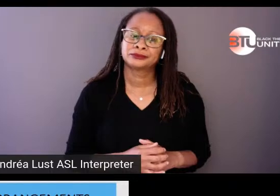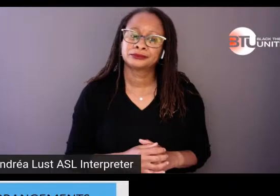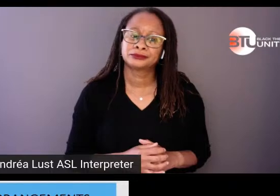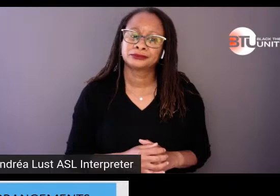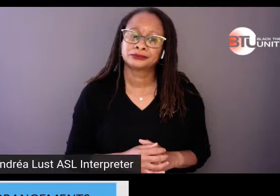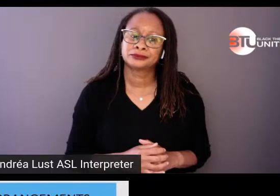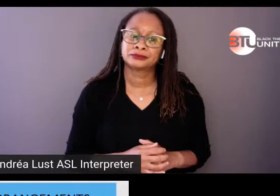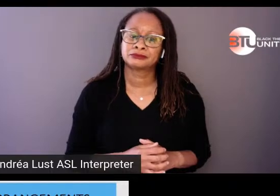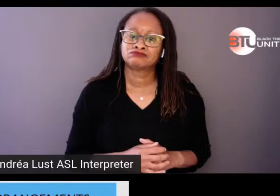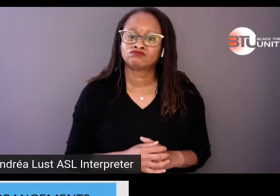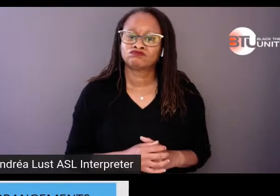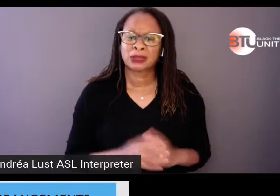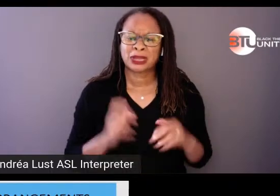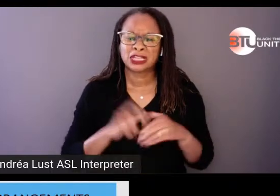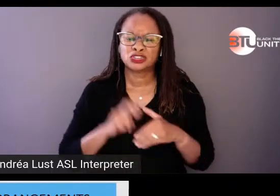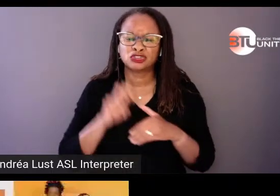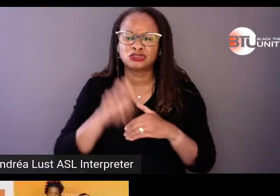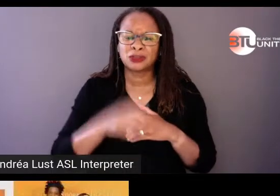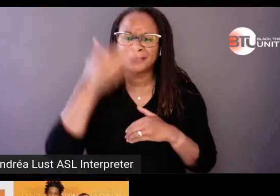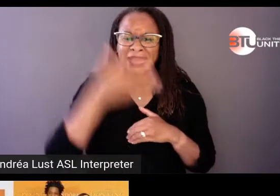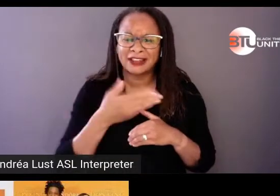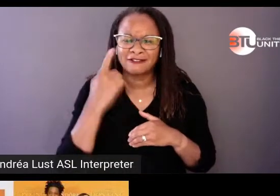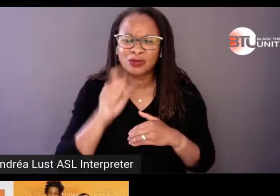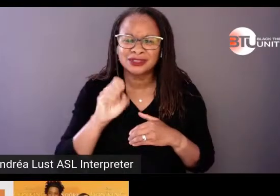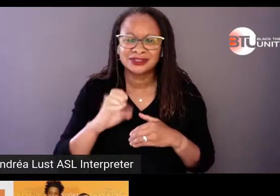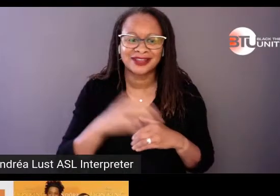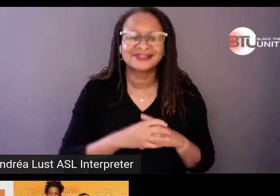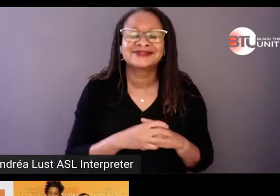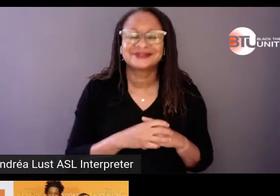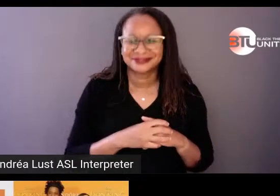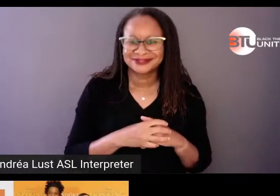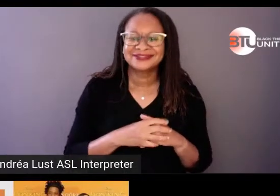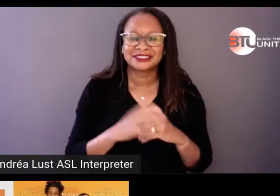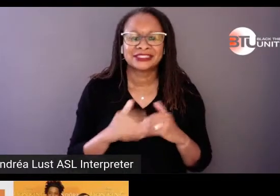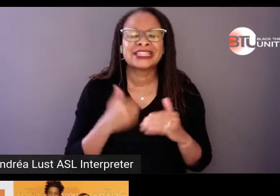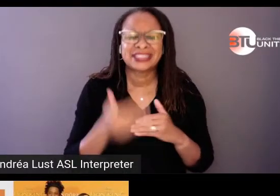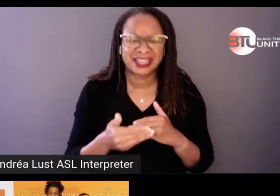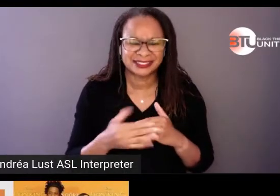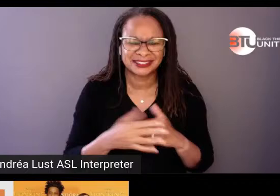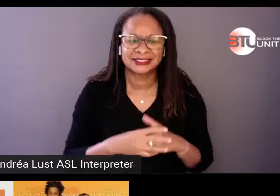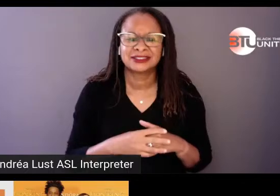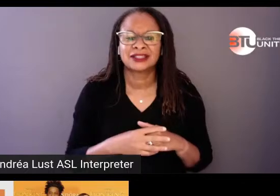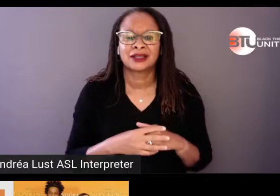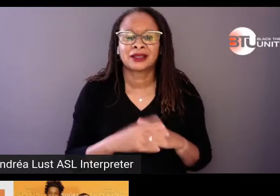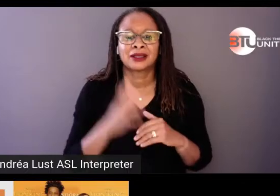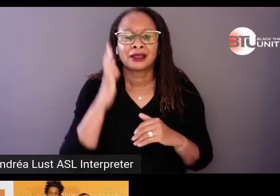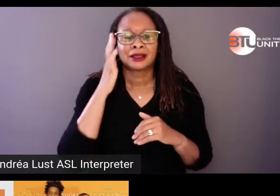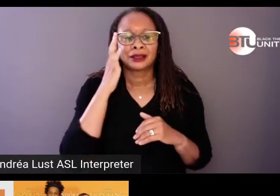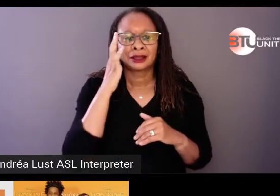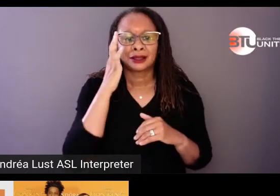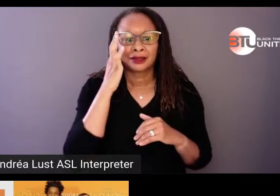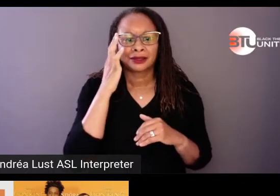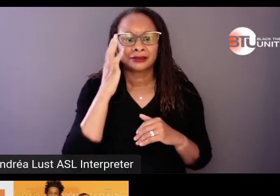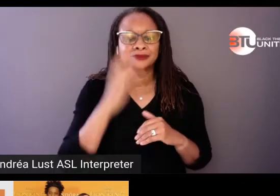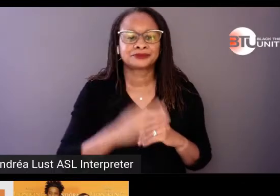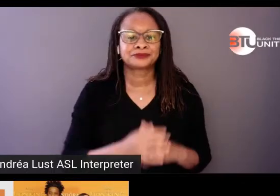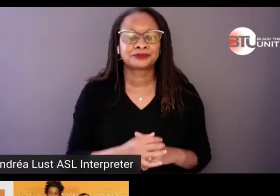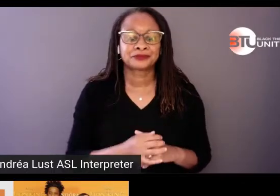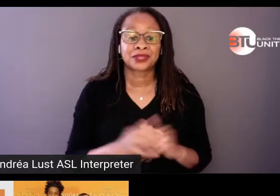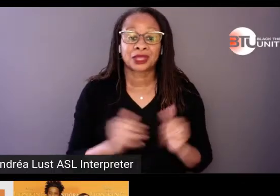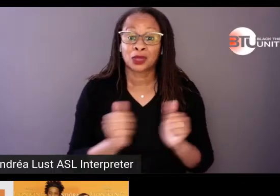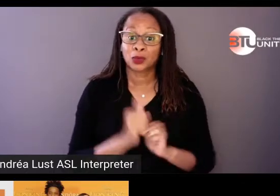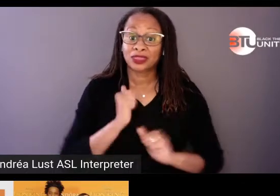I'm going to skip ahead for just a second. If you can go to the next slide. Yes. Because with a